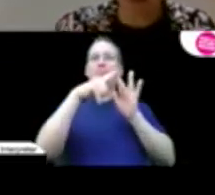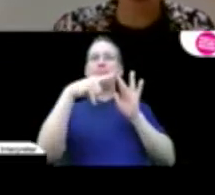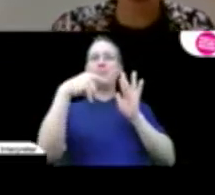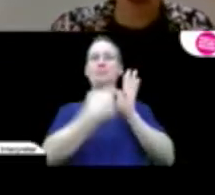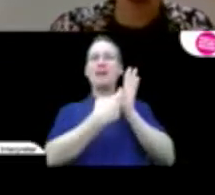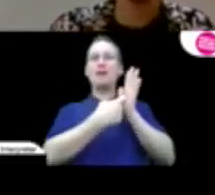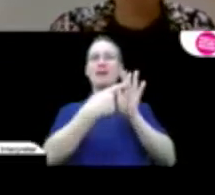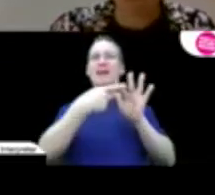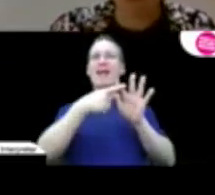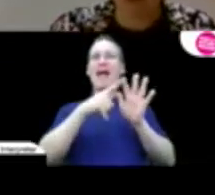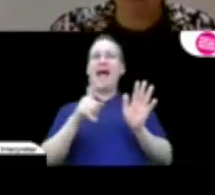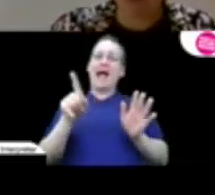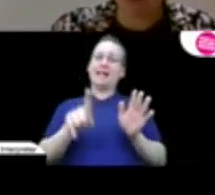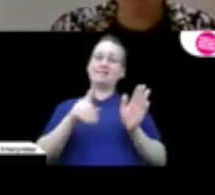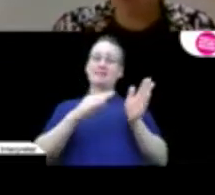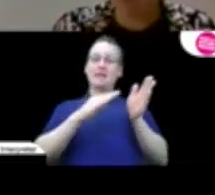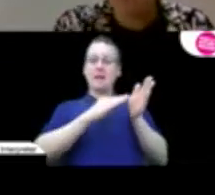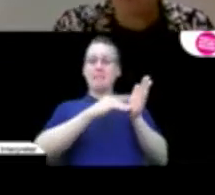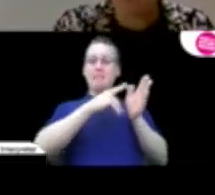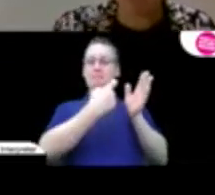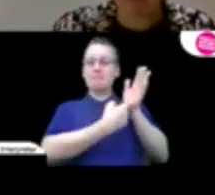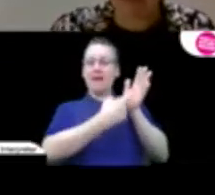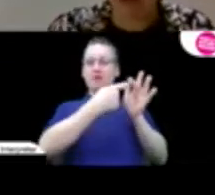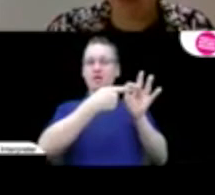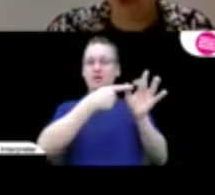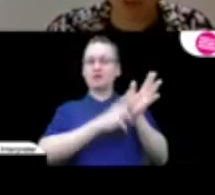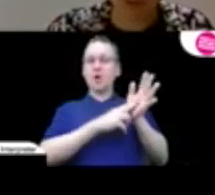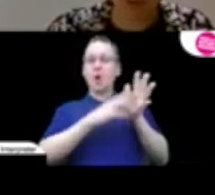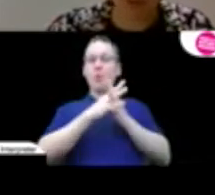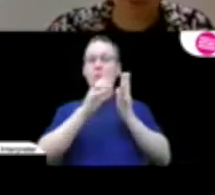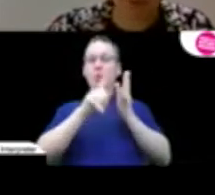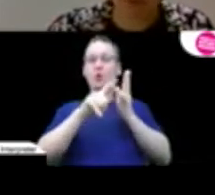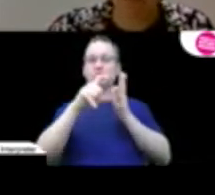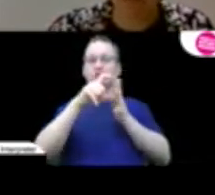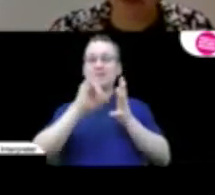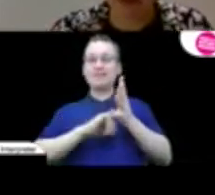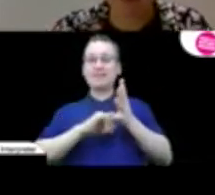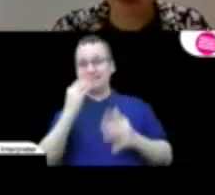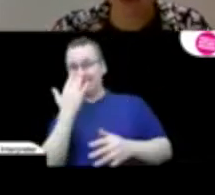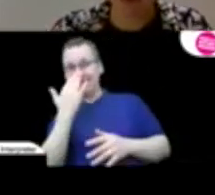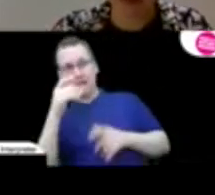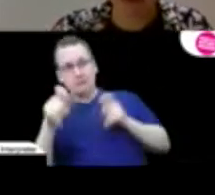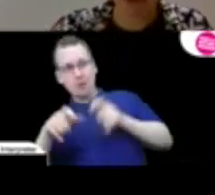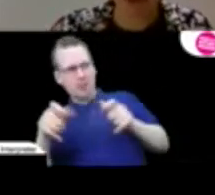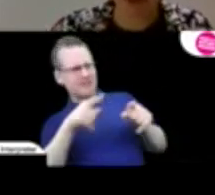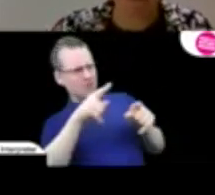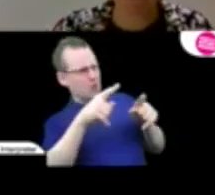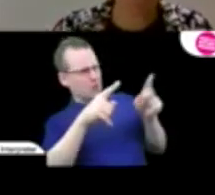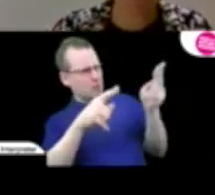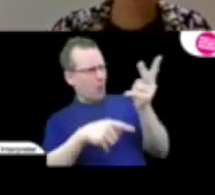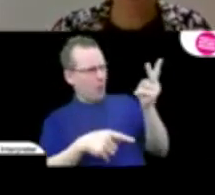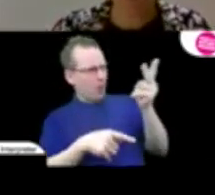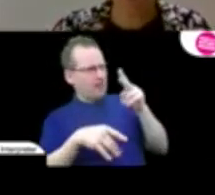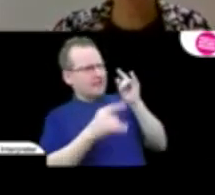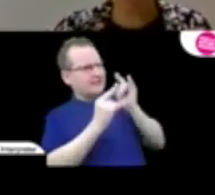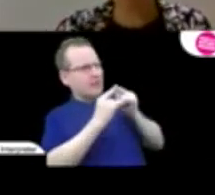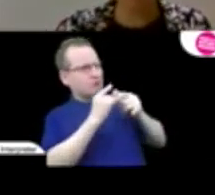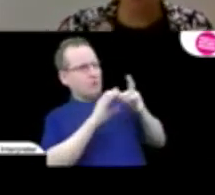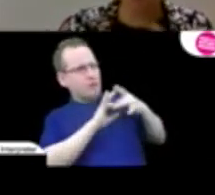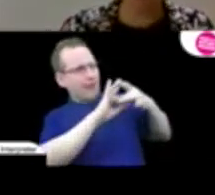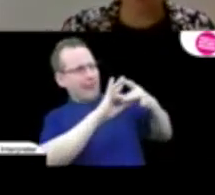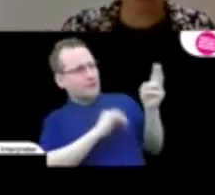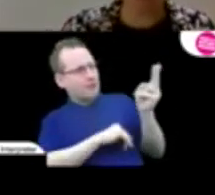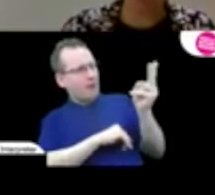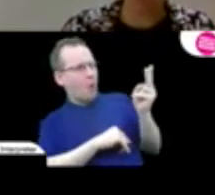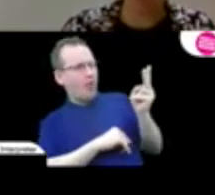sued for libel after they were accused by teenage pupils of being in a sexual relationship. But